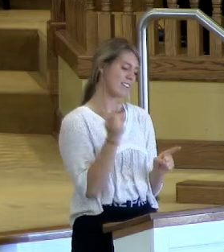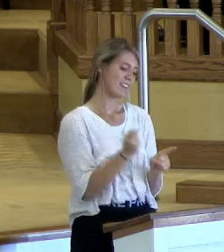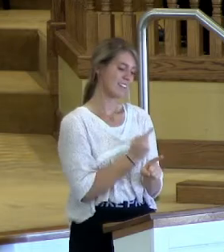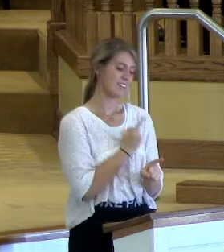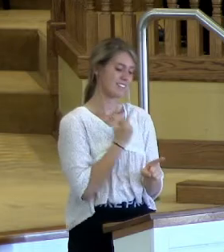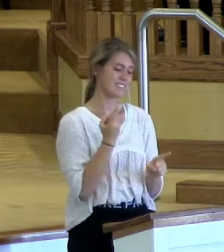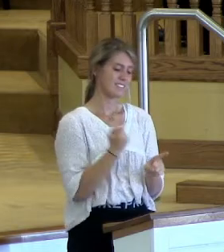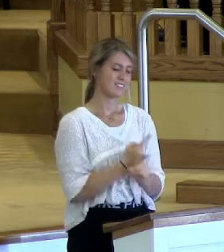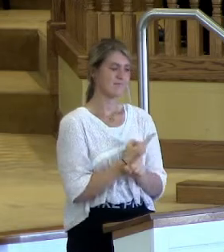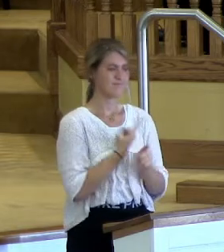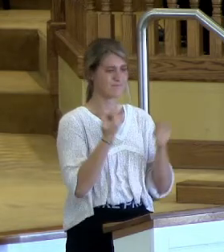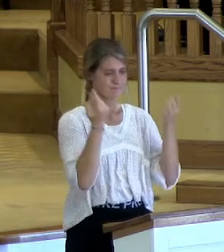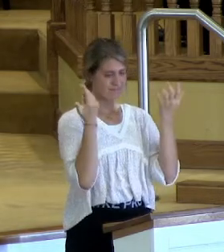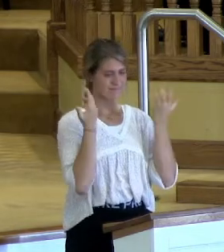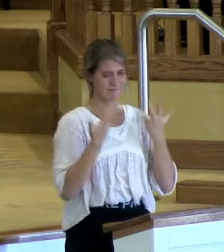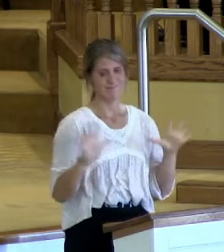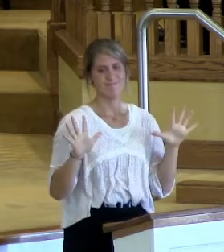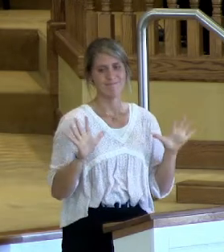faithfulness.